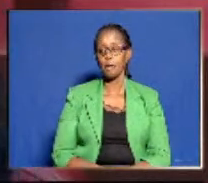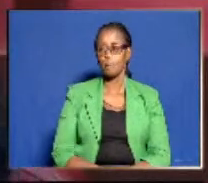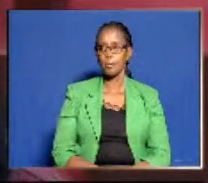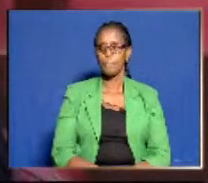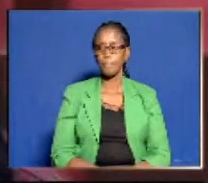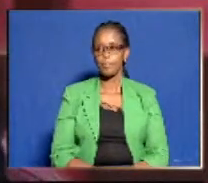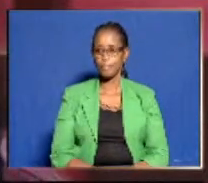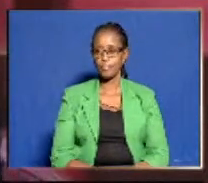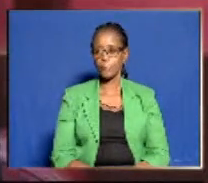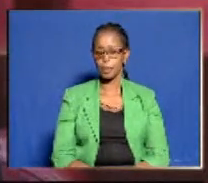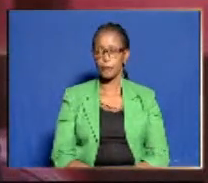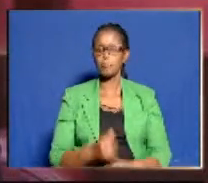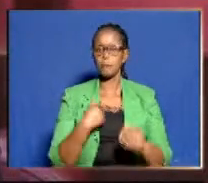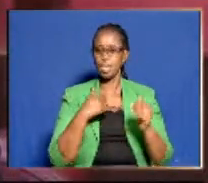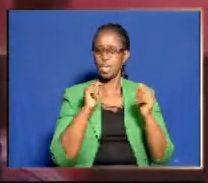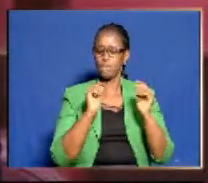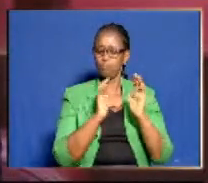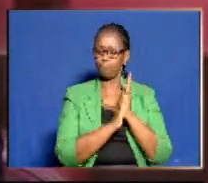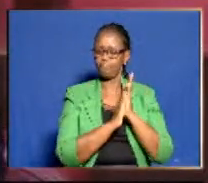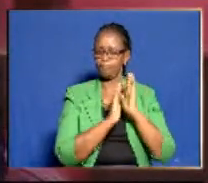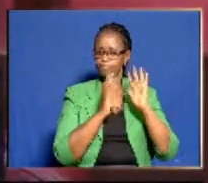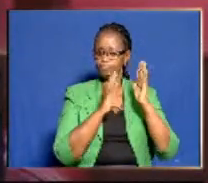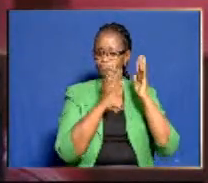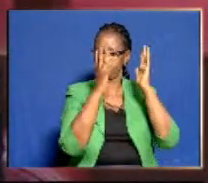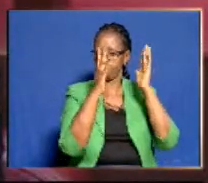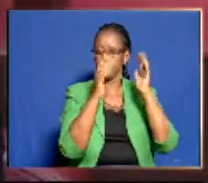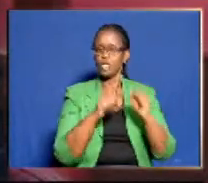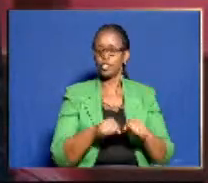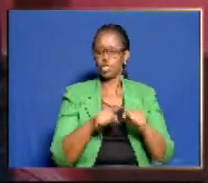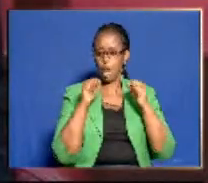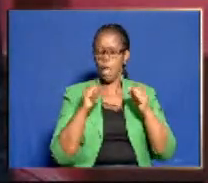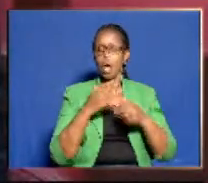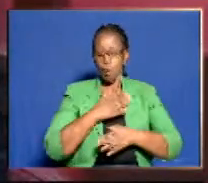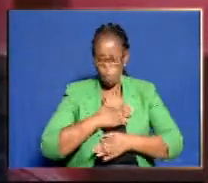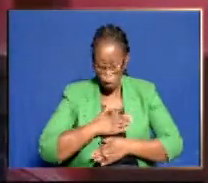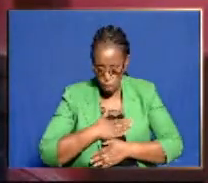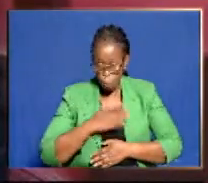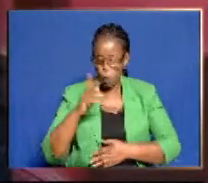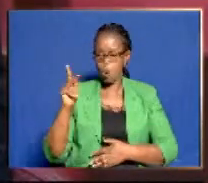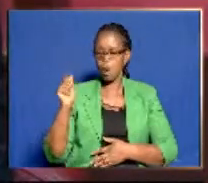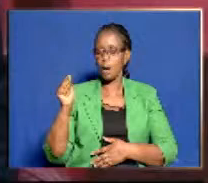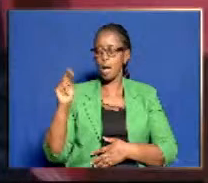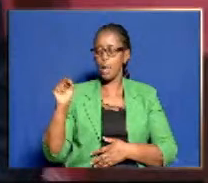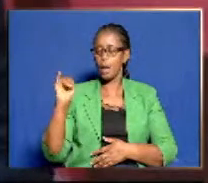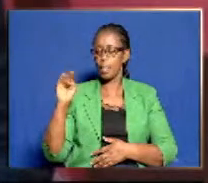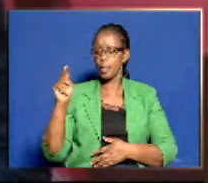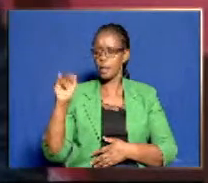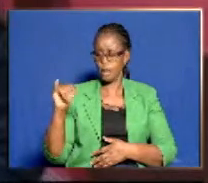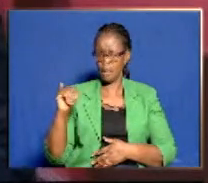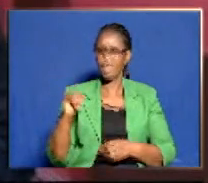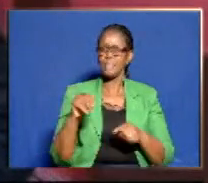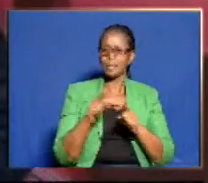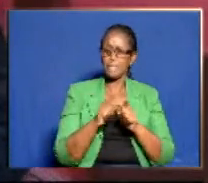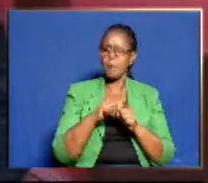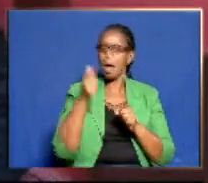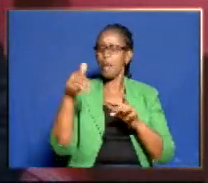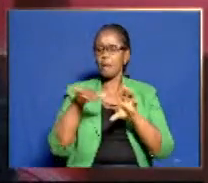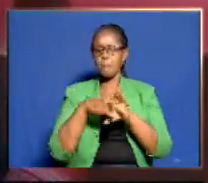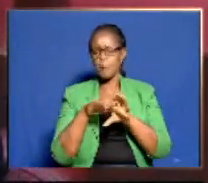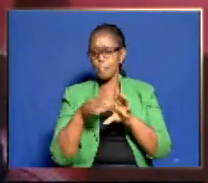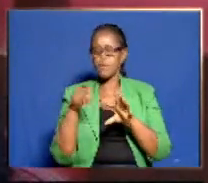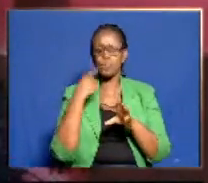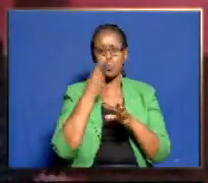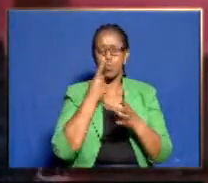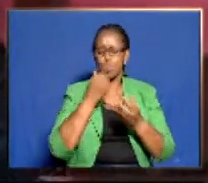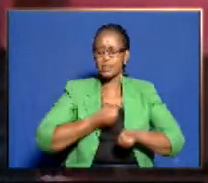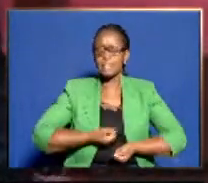of course, I must congratulate our chair, Honorable Kanini Kega, and all the members for their sacrifice and commitments